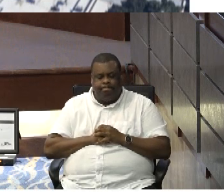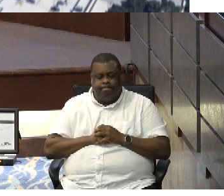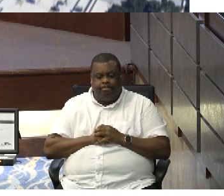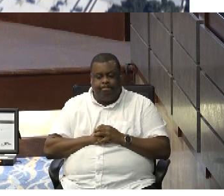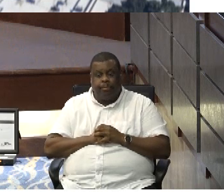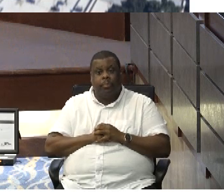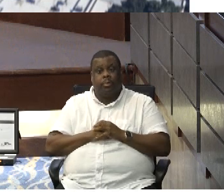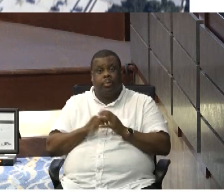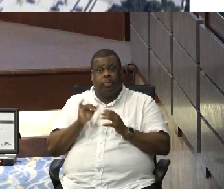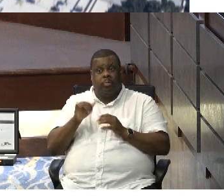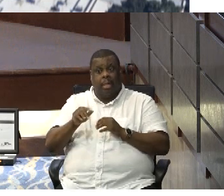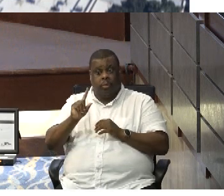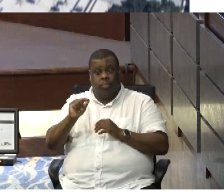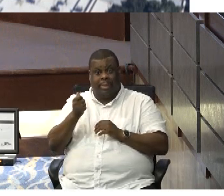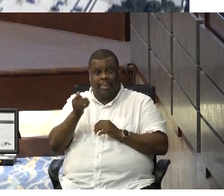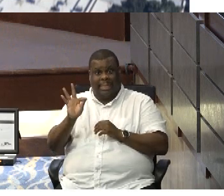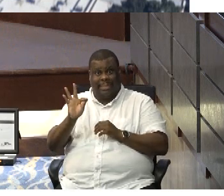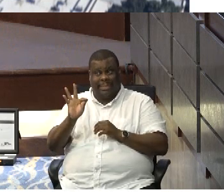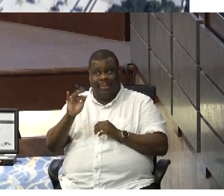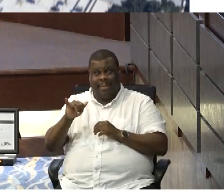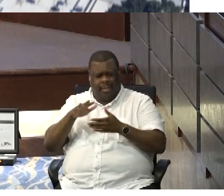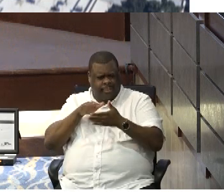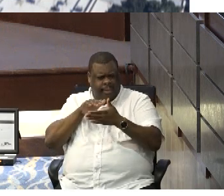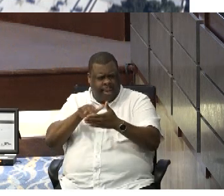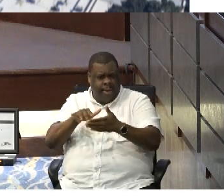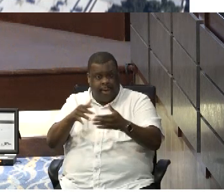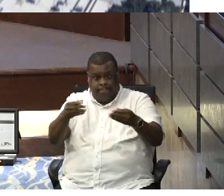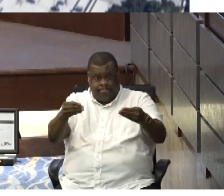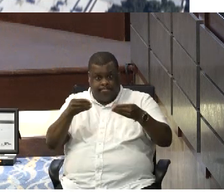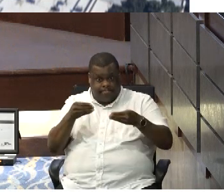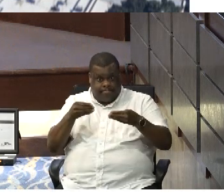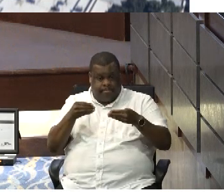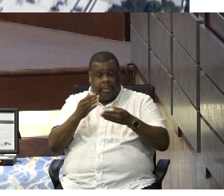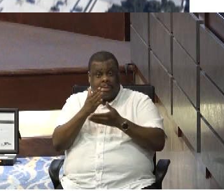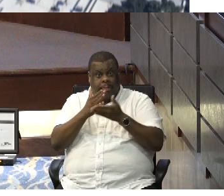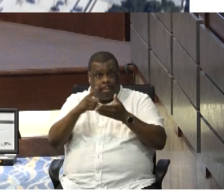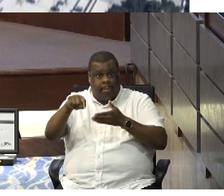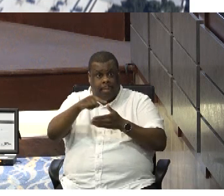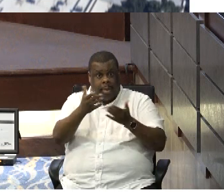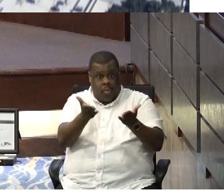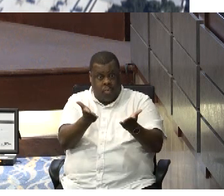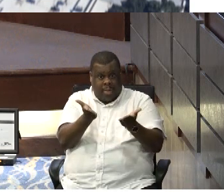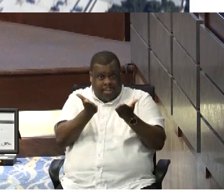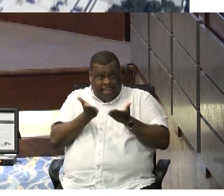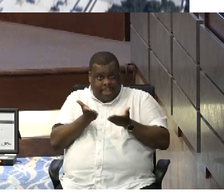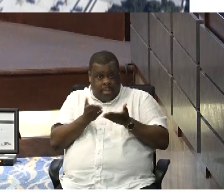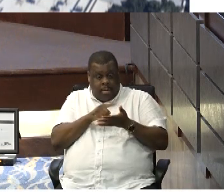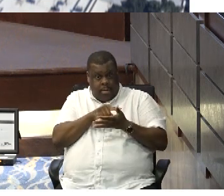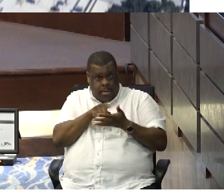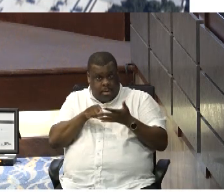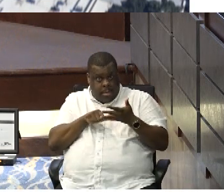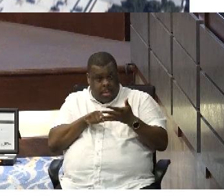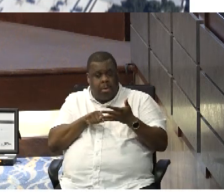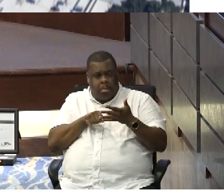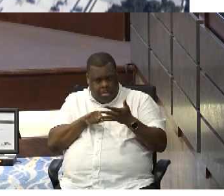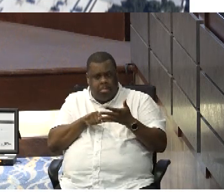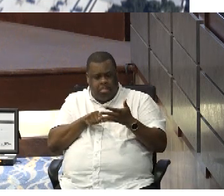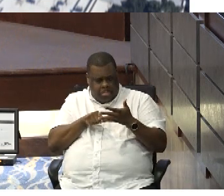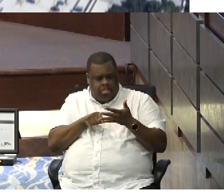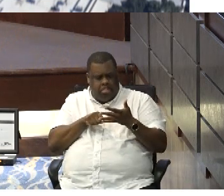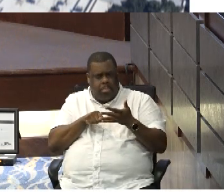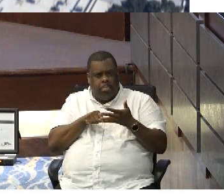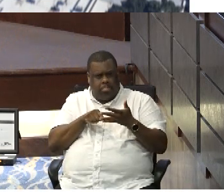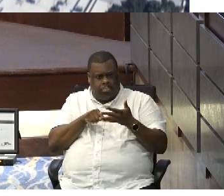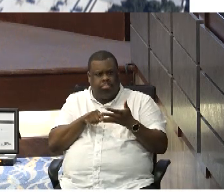So since that feasibility study was presented, we took those recommendations and issued a request for qualifications